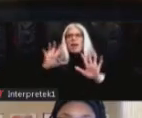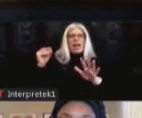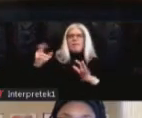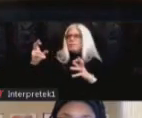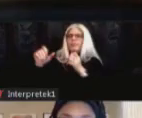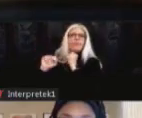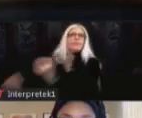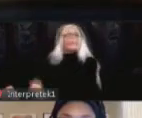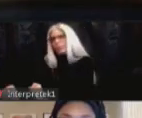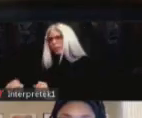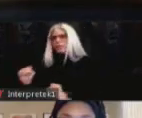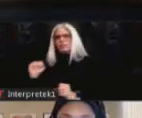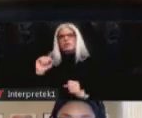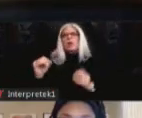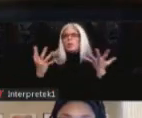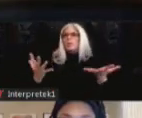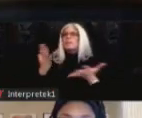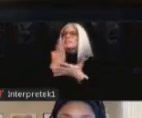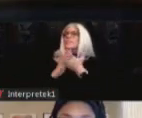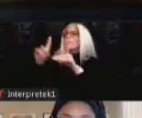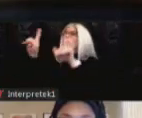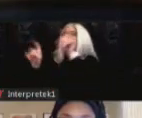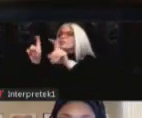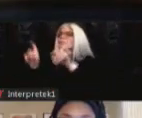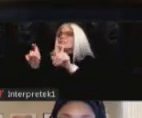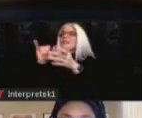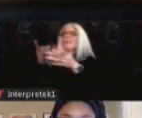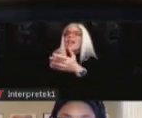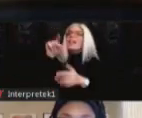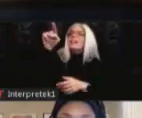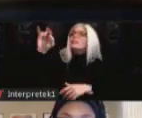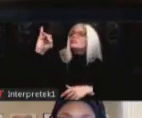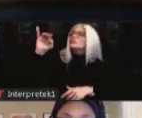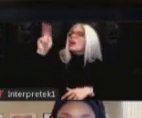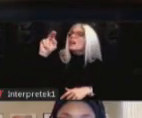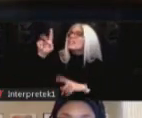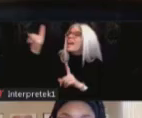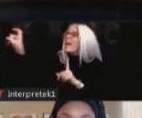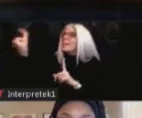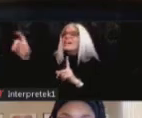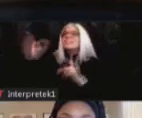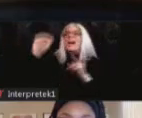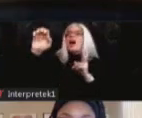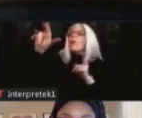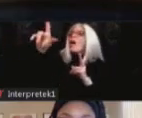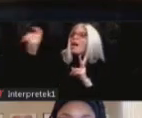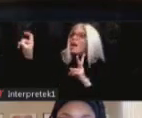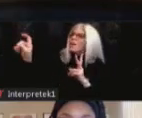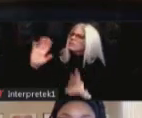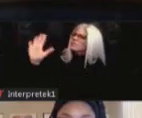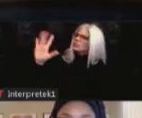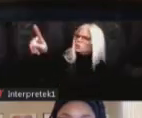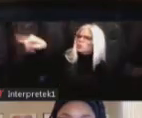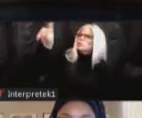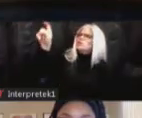and by Mr. Errol should have been asked to the mayor instead of venturing